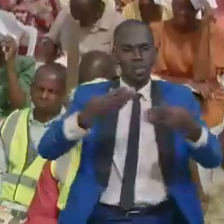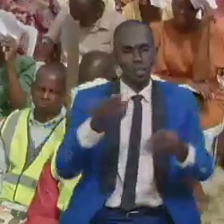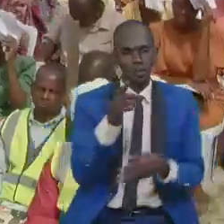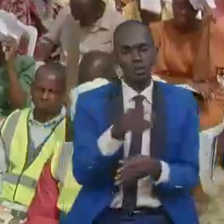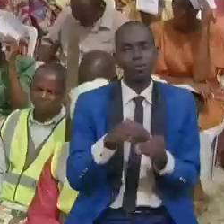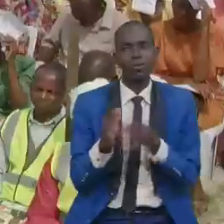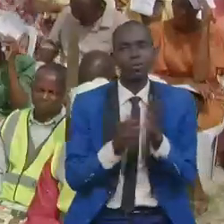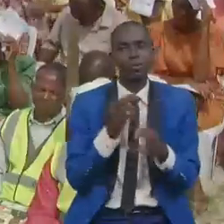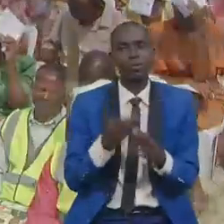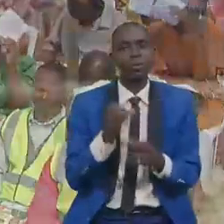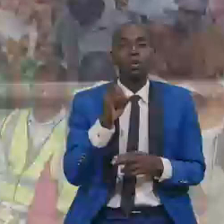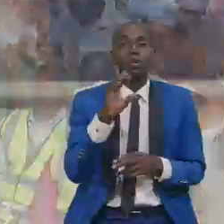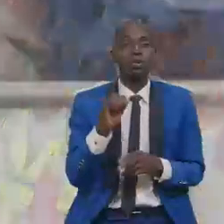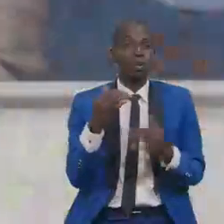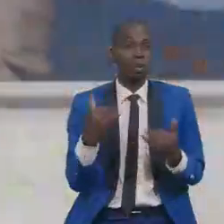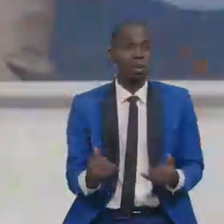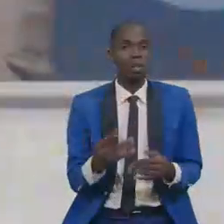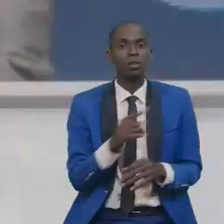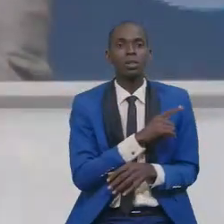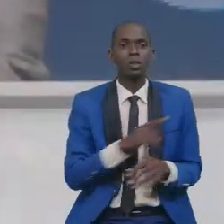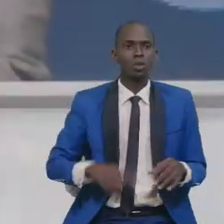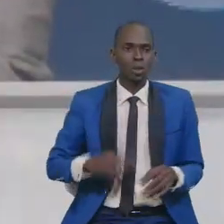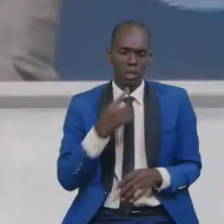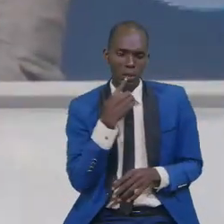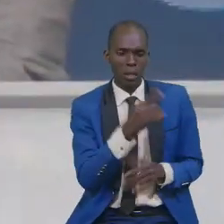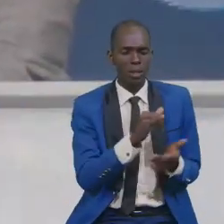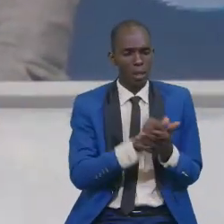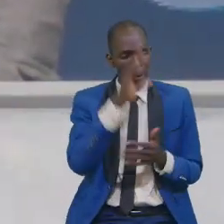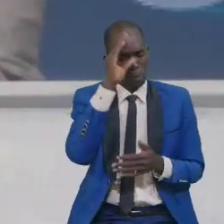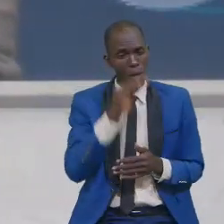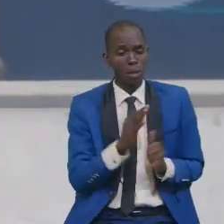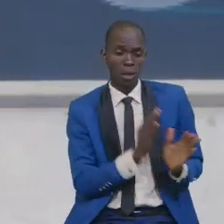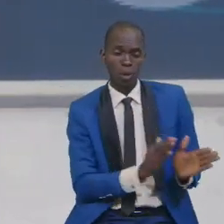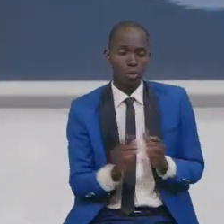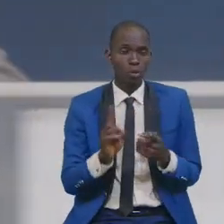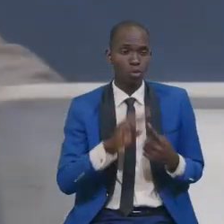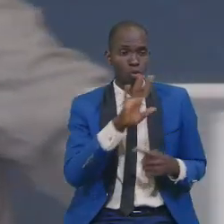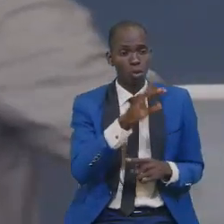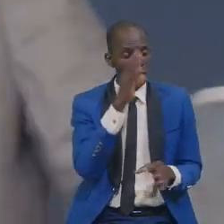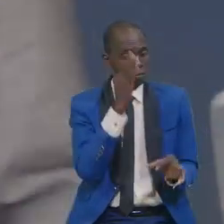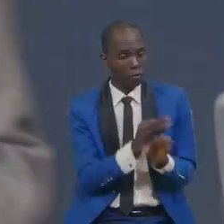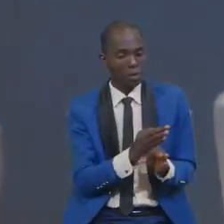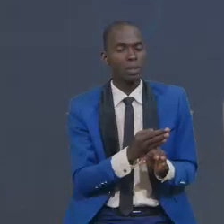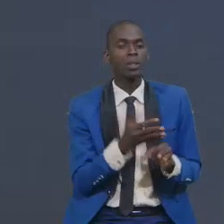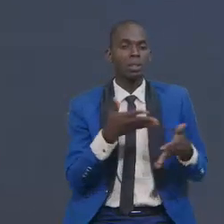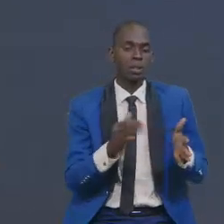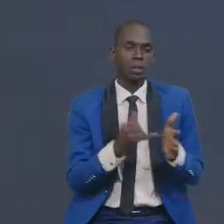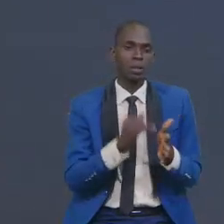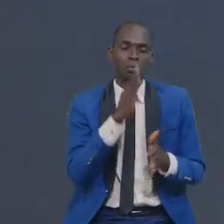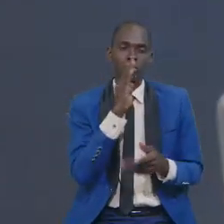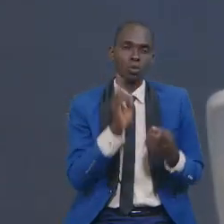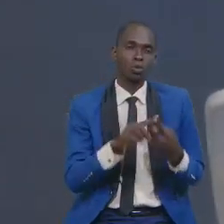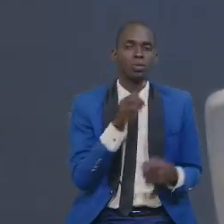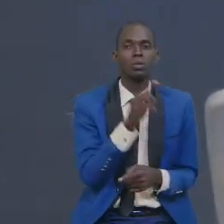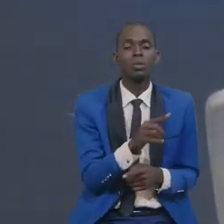the Lord said according to your faith be each unto you and you know in life many of us according